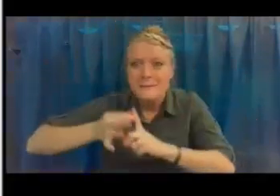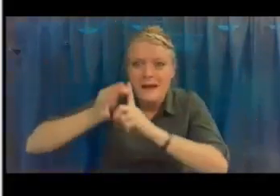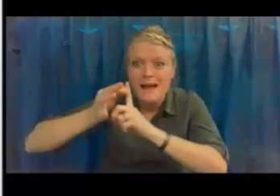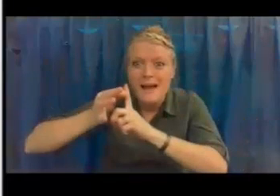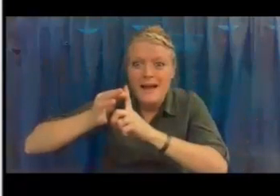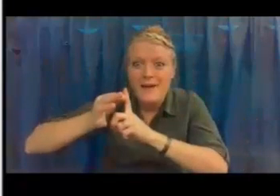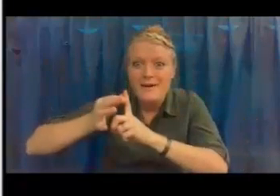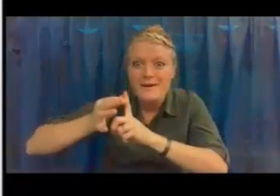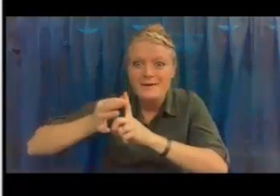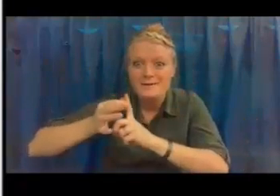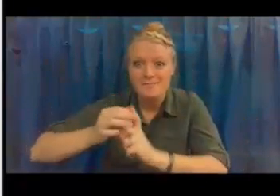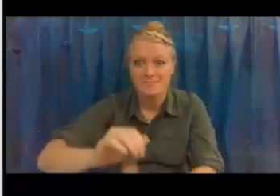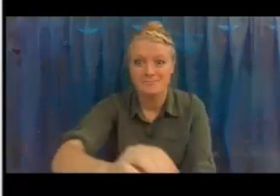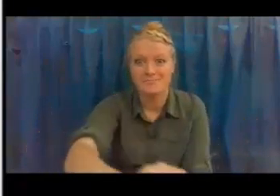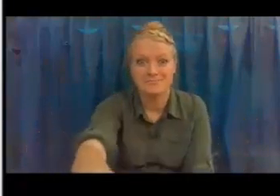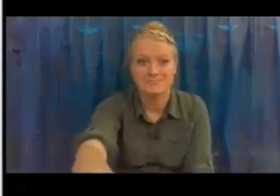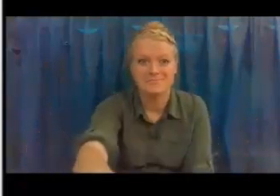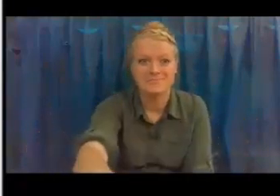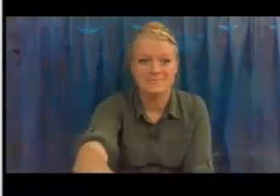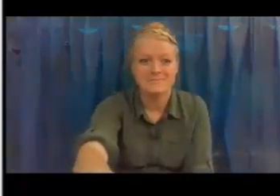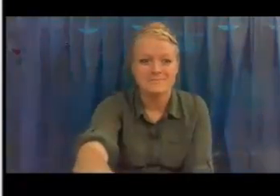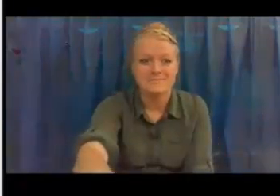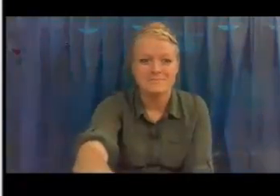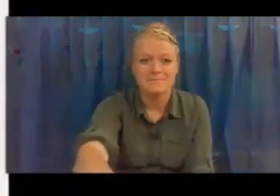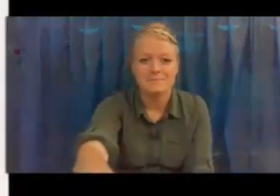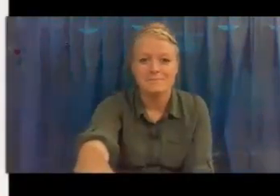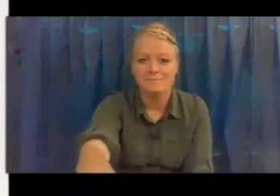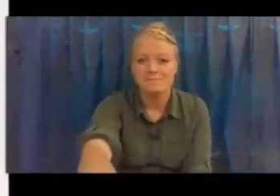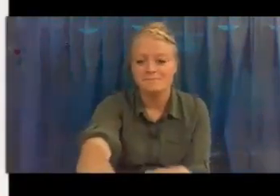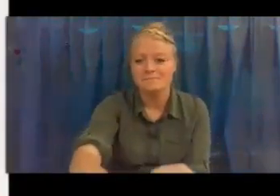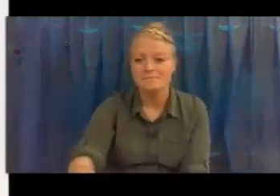They're folded. It's a special cat.